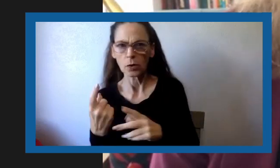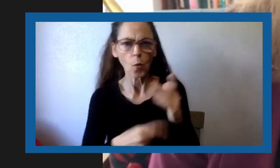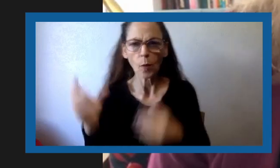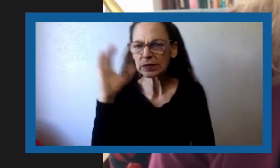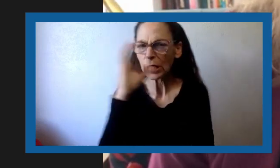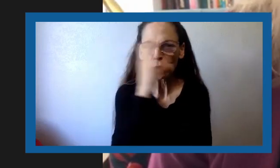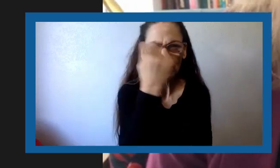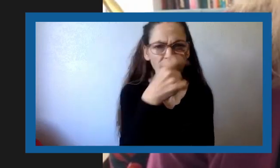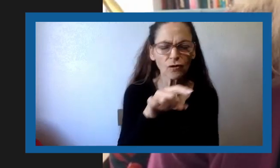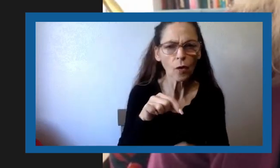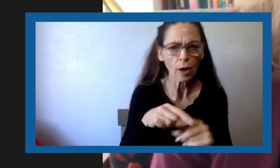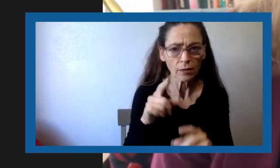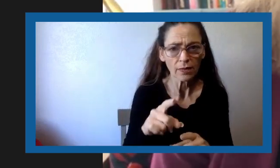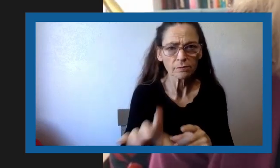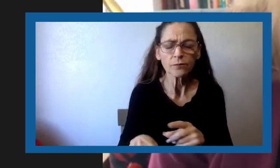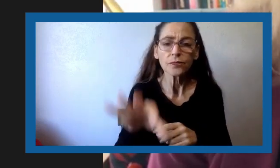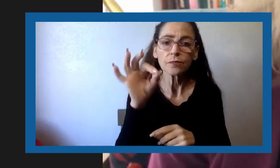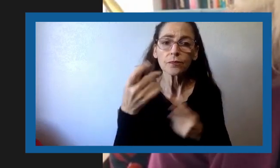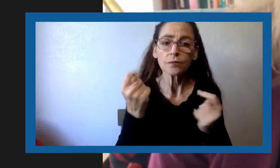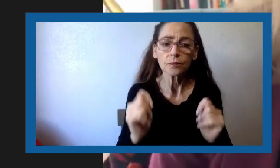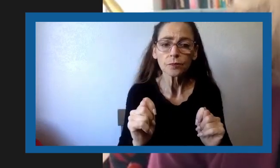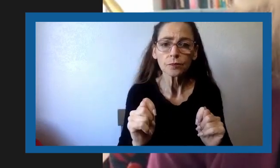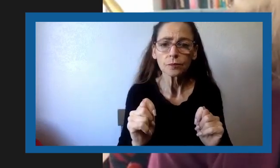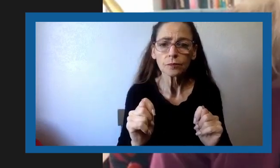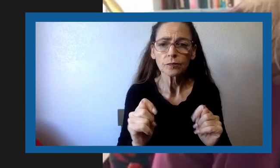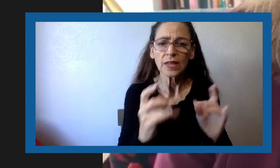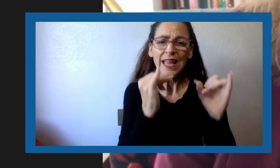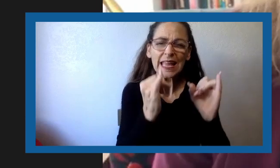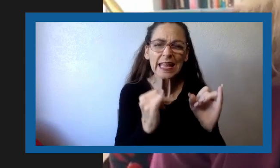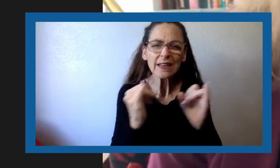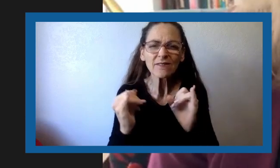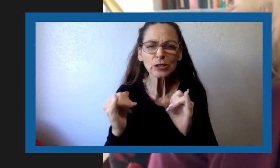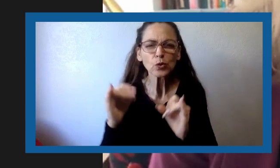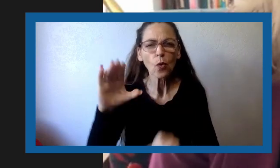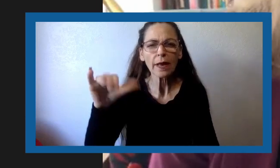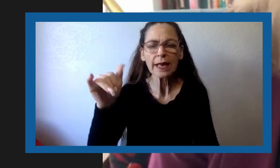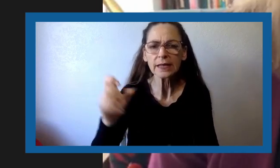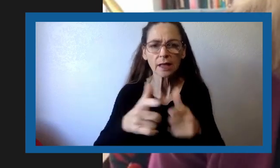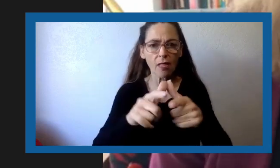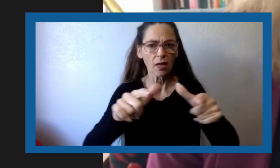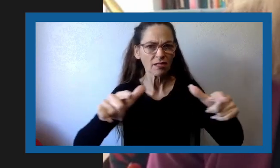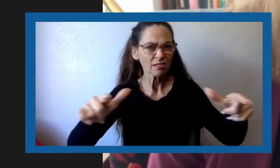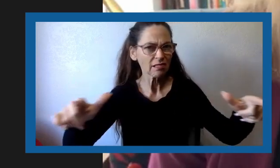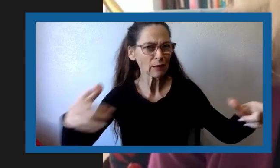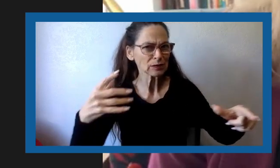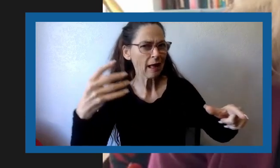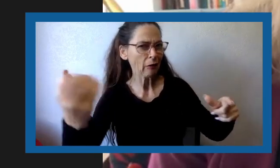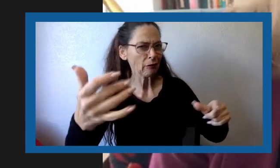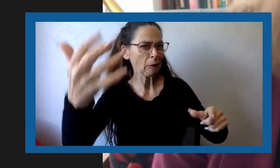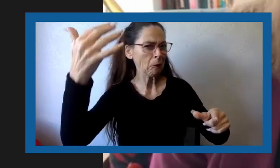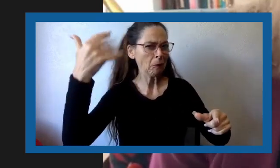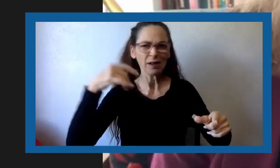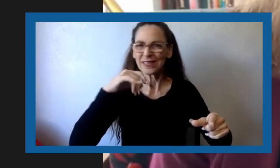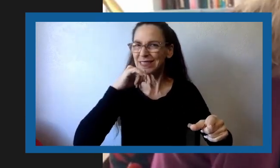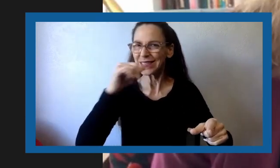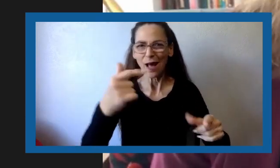searching on to try to find individual cases. And the language that was out there at the time was not